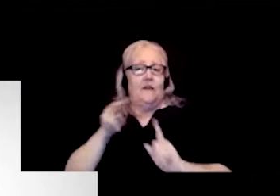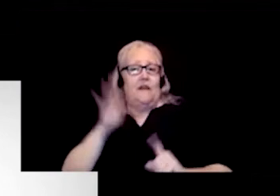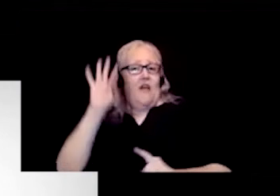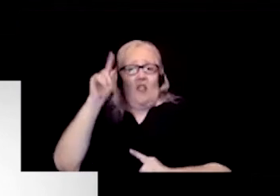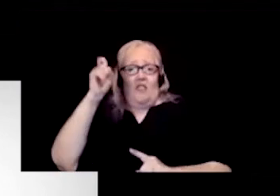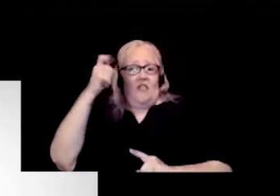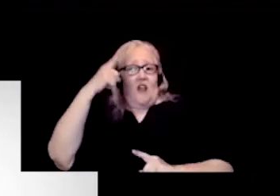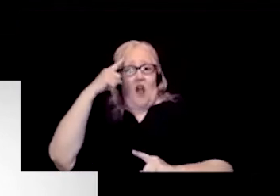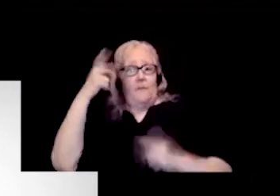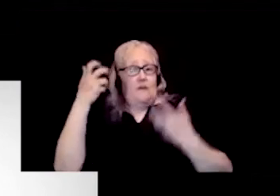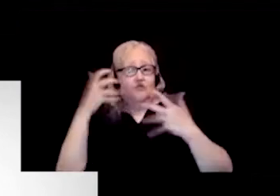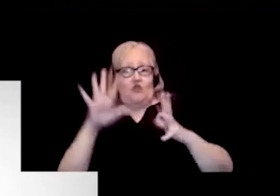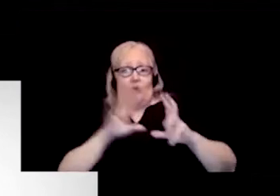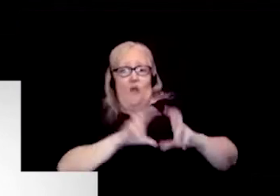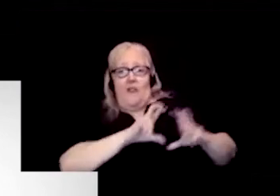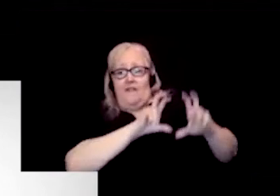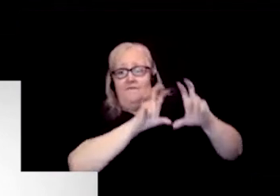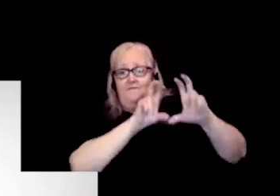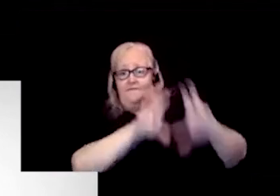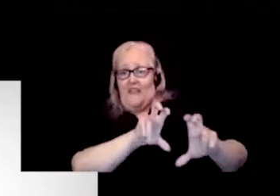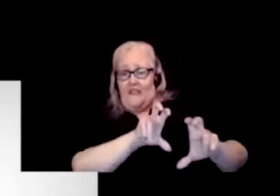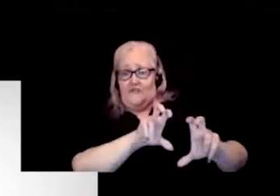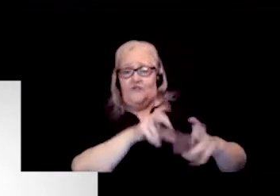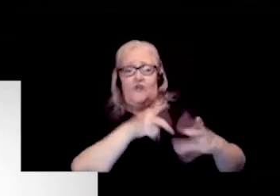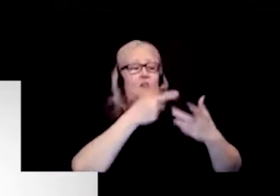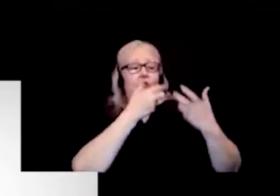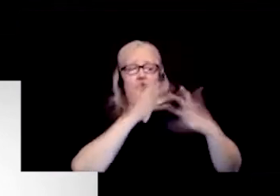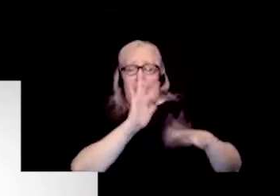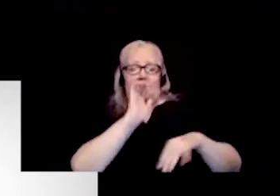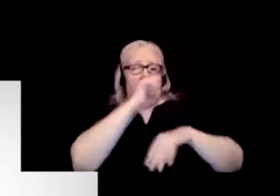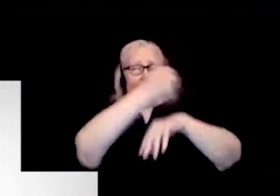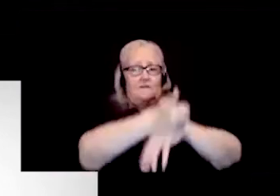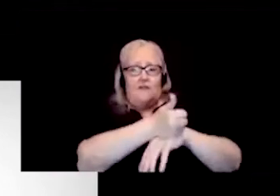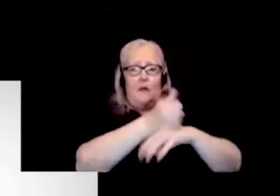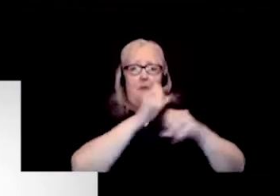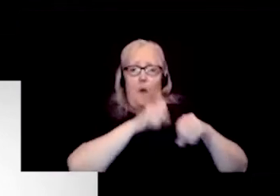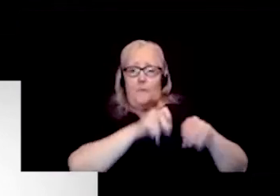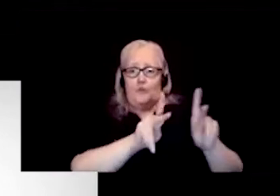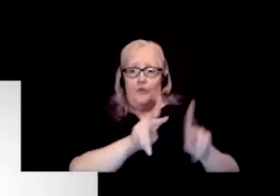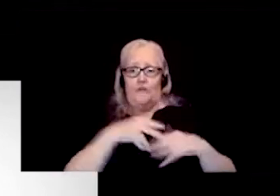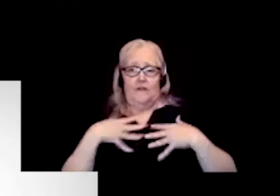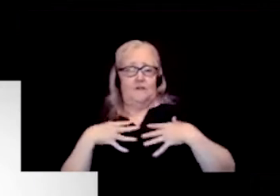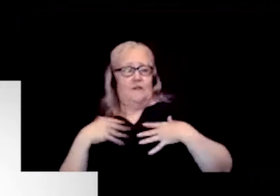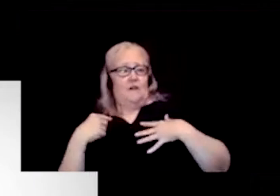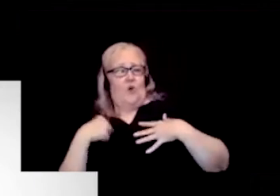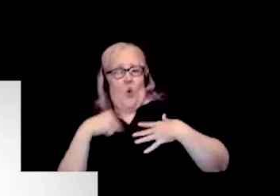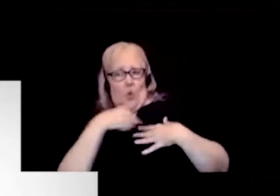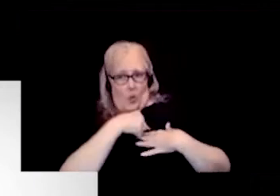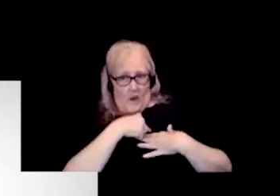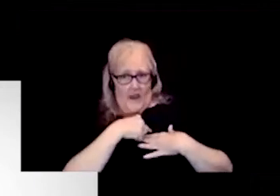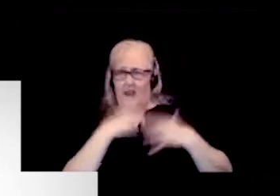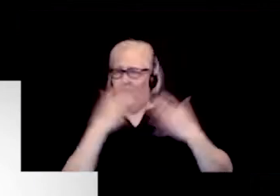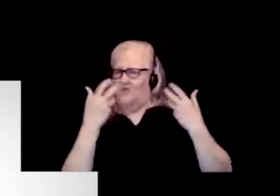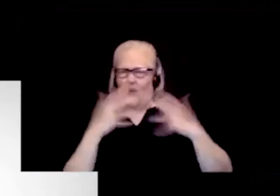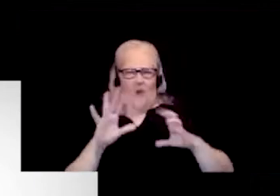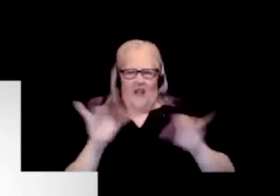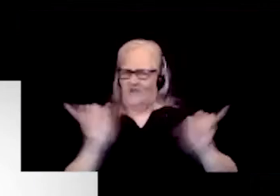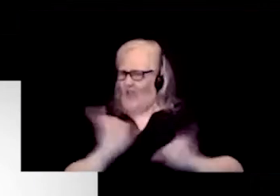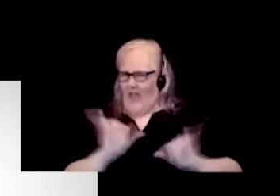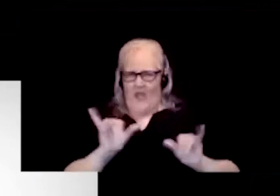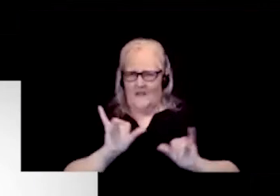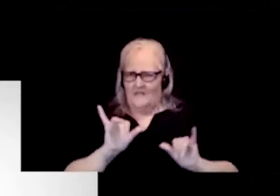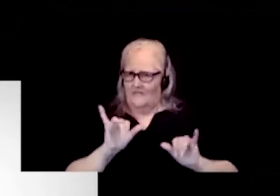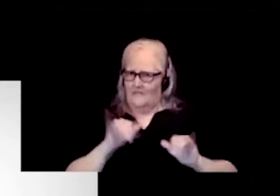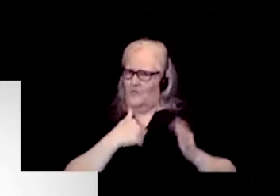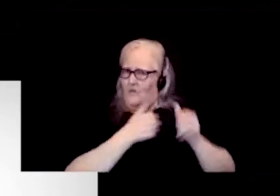and create opportunities to bolster the structures of these communities, why would we ever do that? That would be a poor return